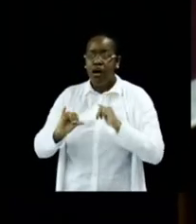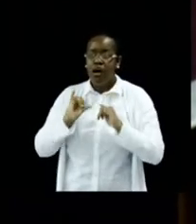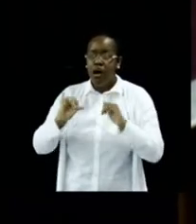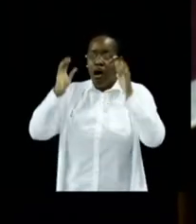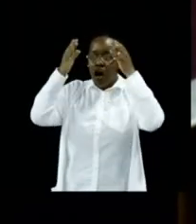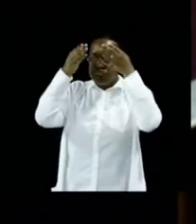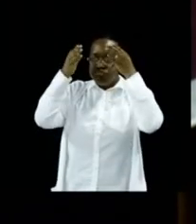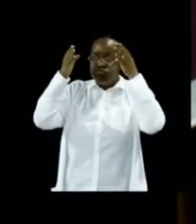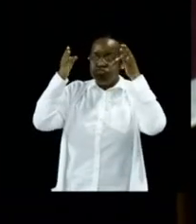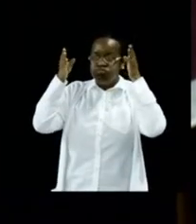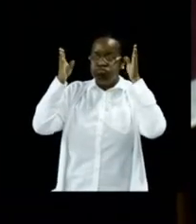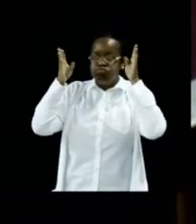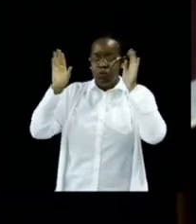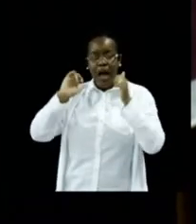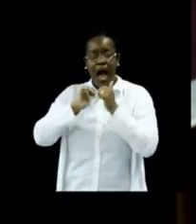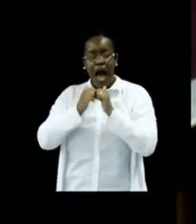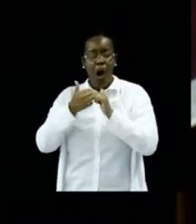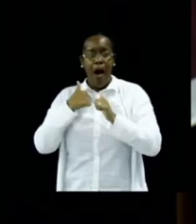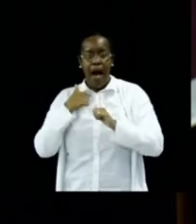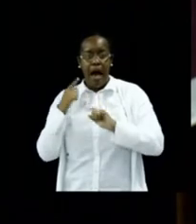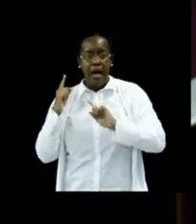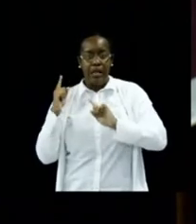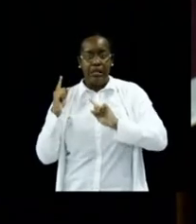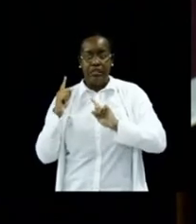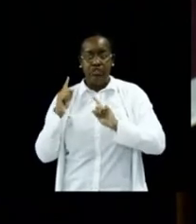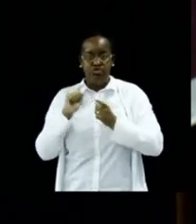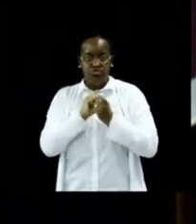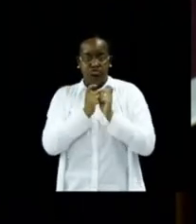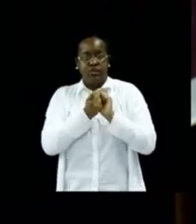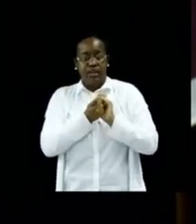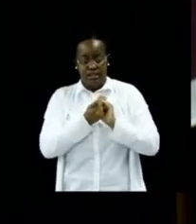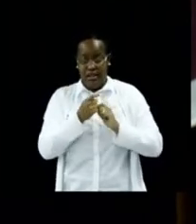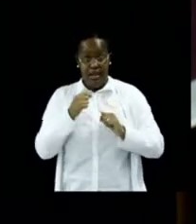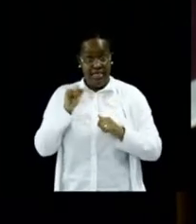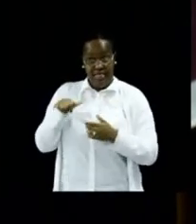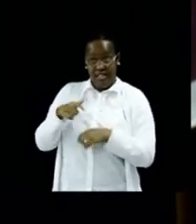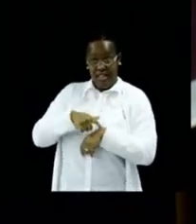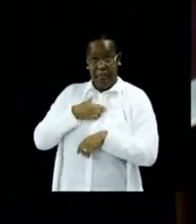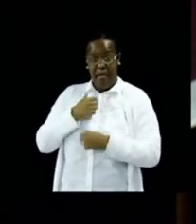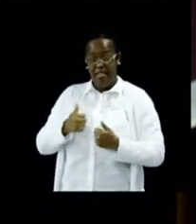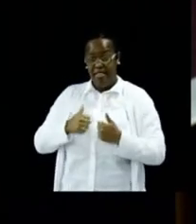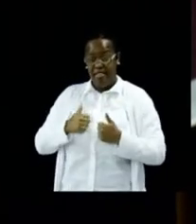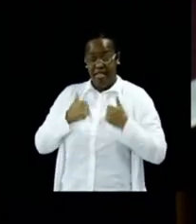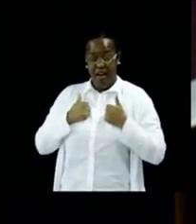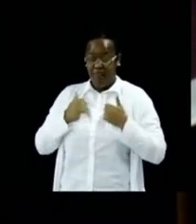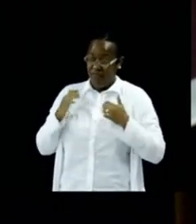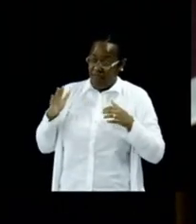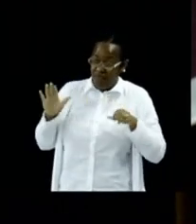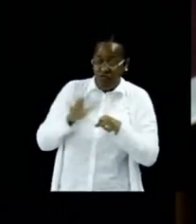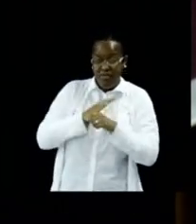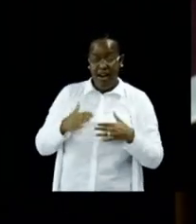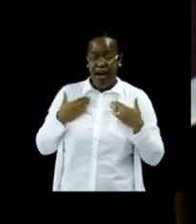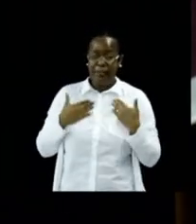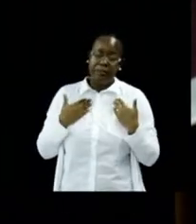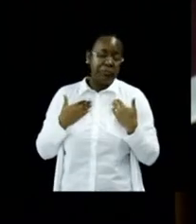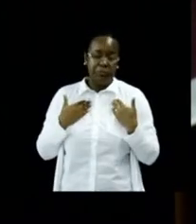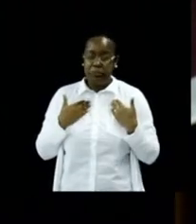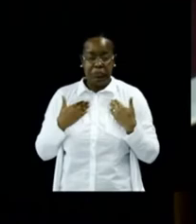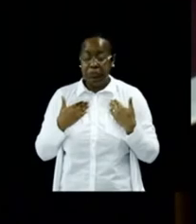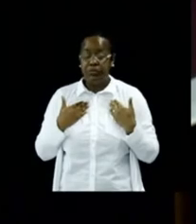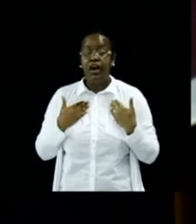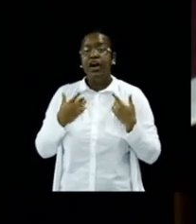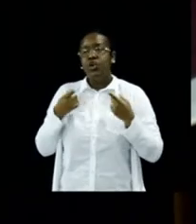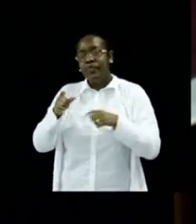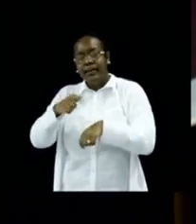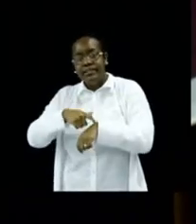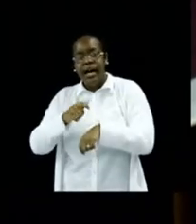understand where I needed to be. And I wasn't happy exactly where I was in my life. During the trip to Ghana with Dr.